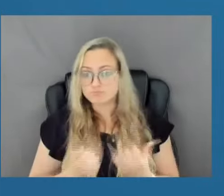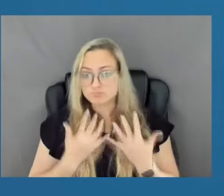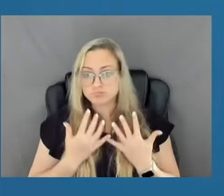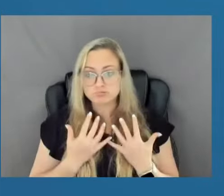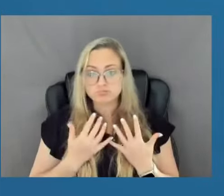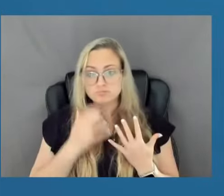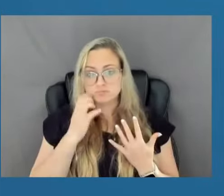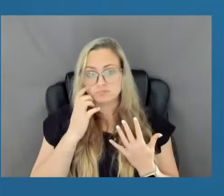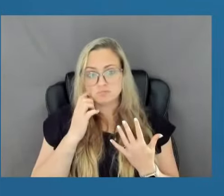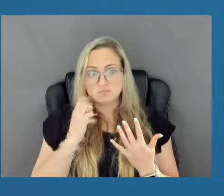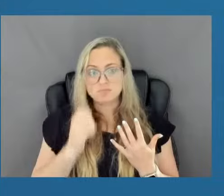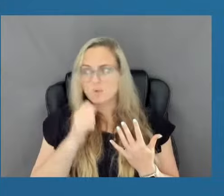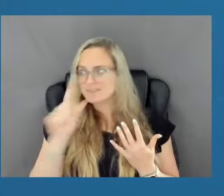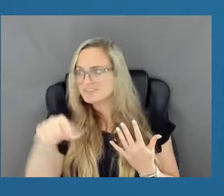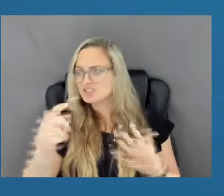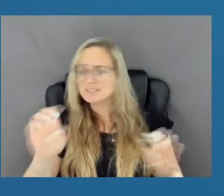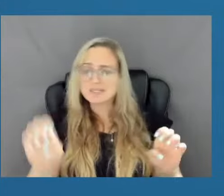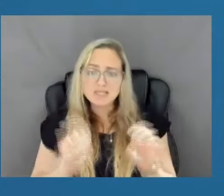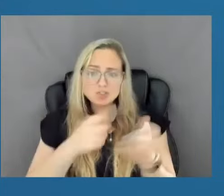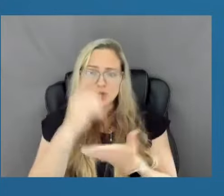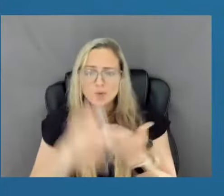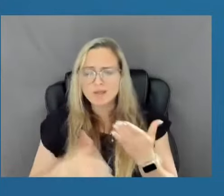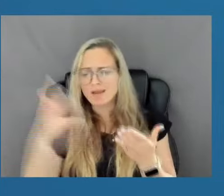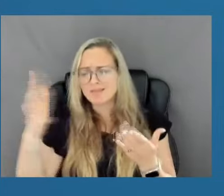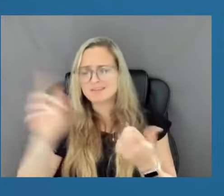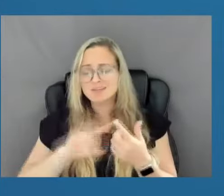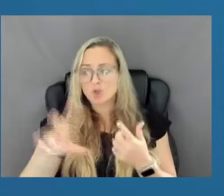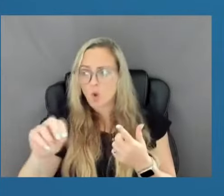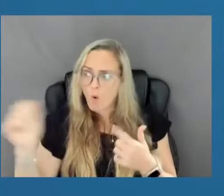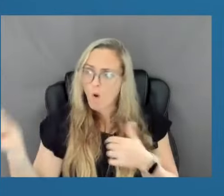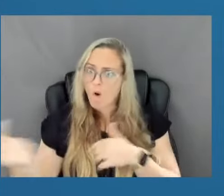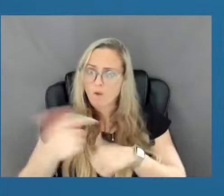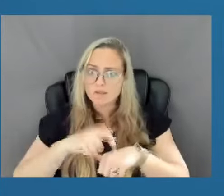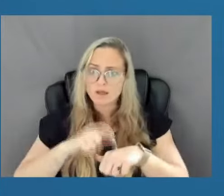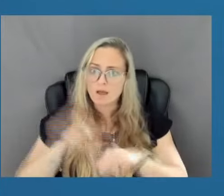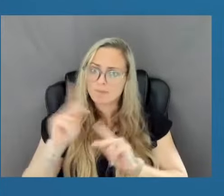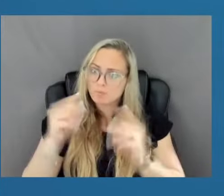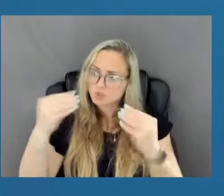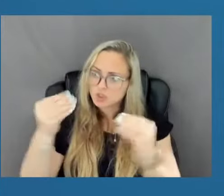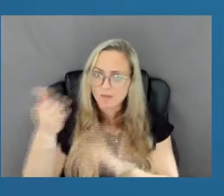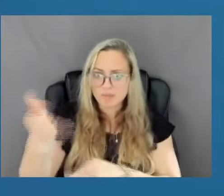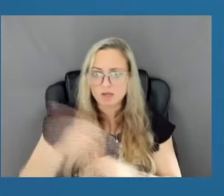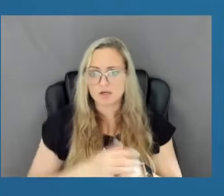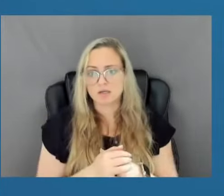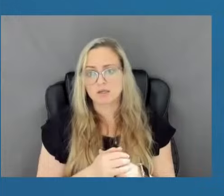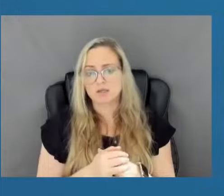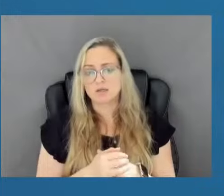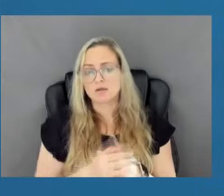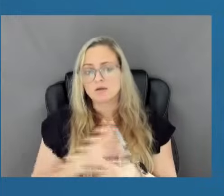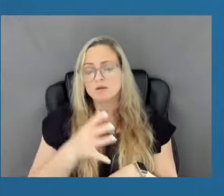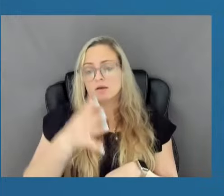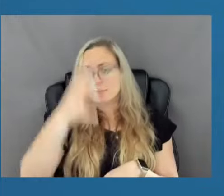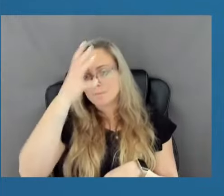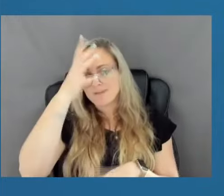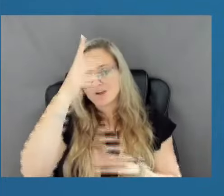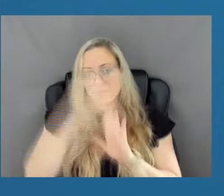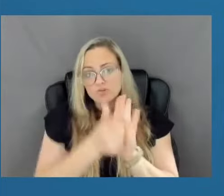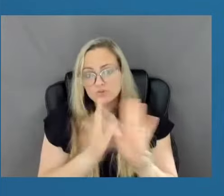there Easter weekend. You came there all the time. That's where people shopped. My father-in-law's family had